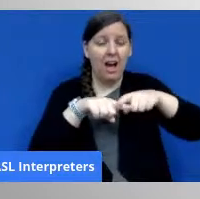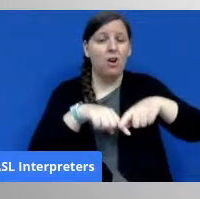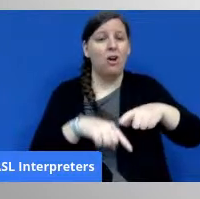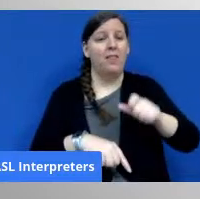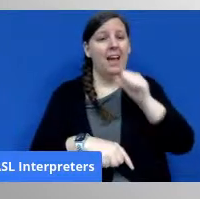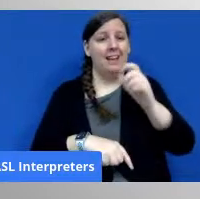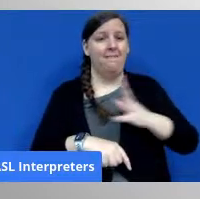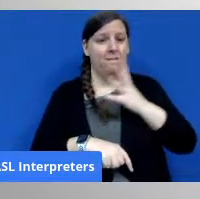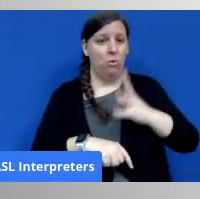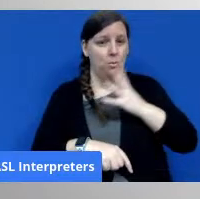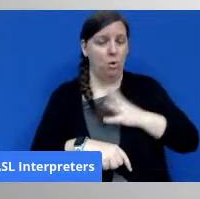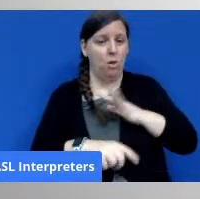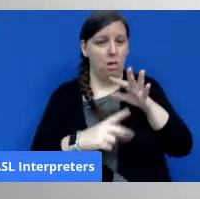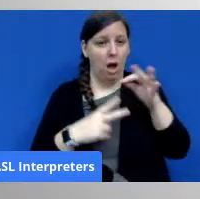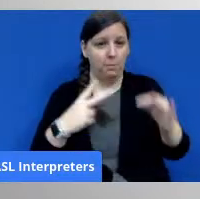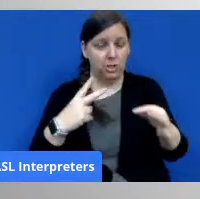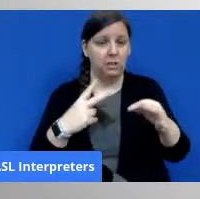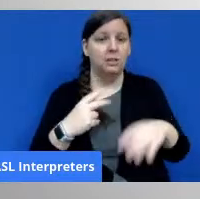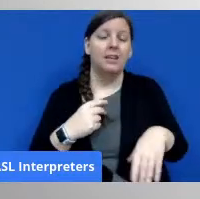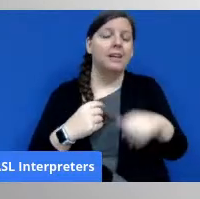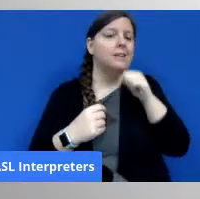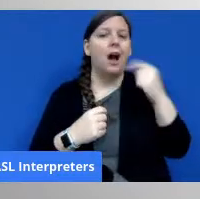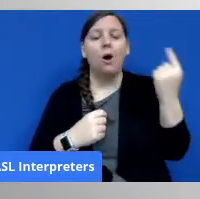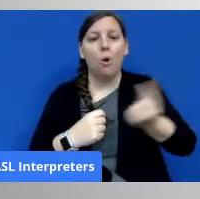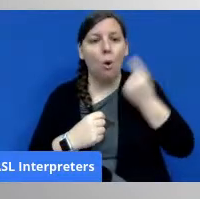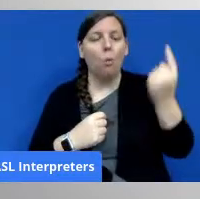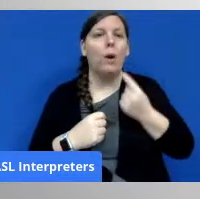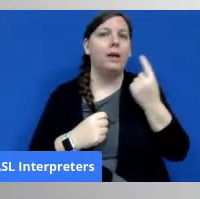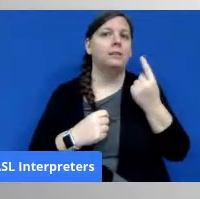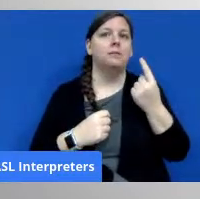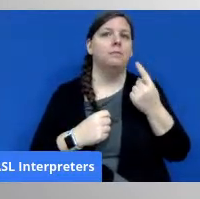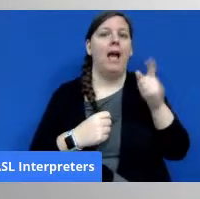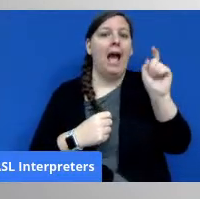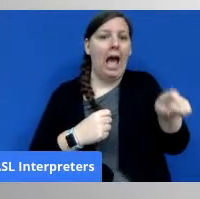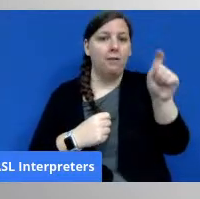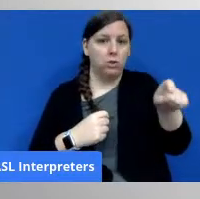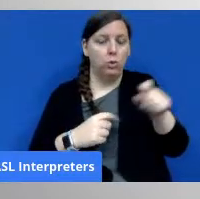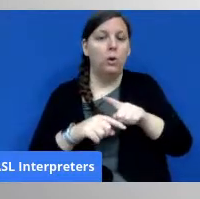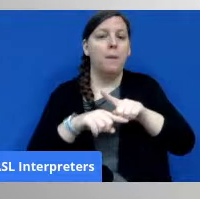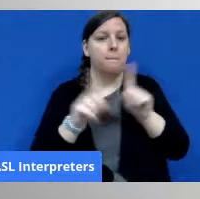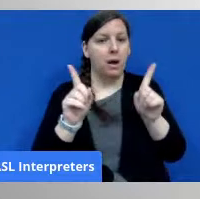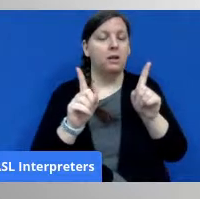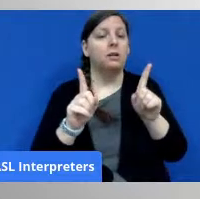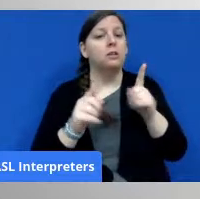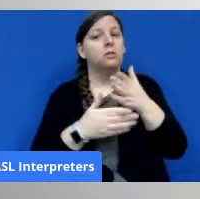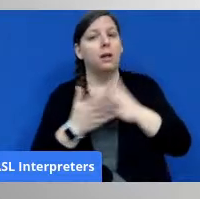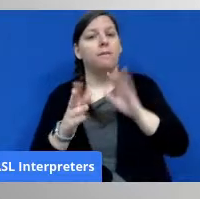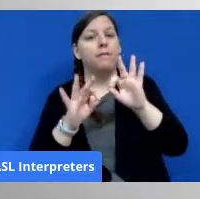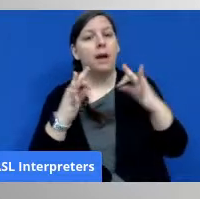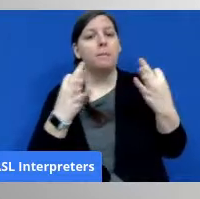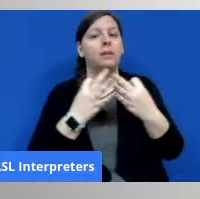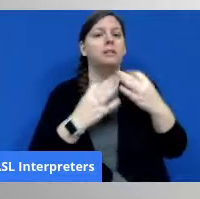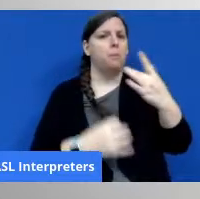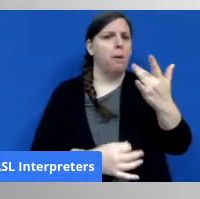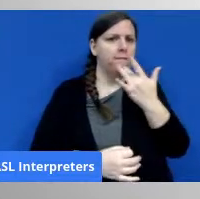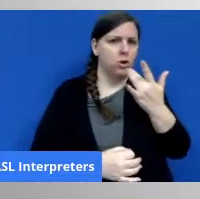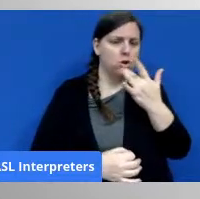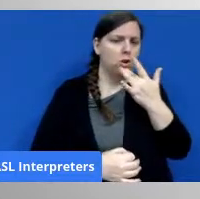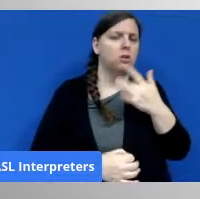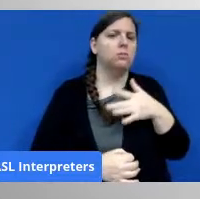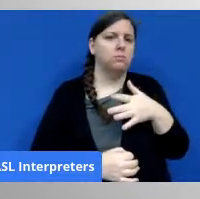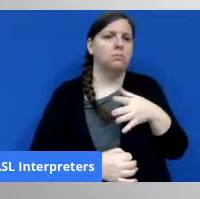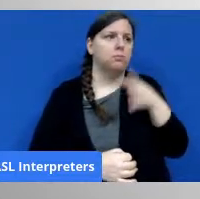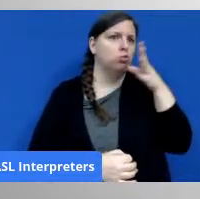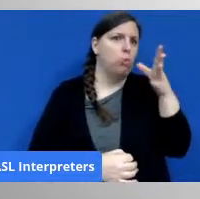families who prefer over and above any child care center for their child to stay with a grandparent or a loved one, for sure. But